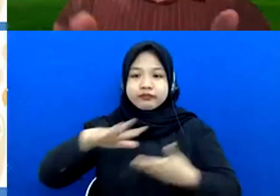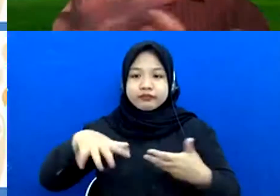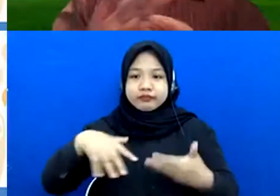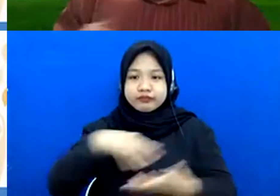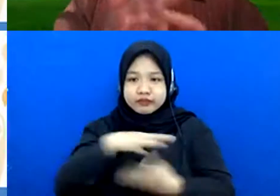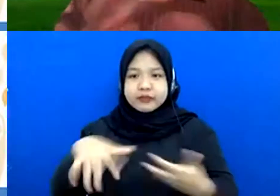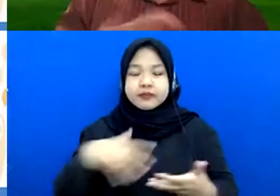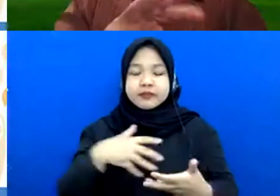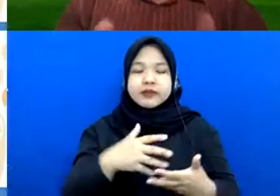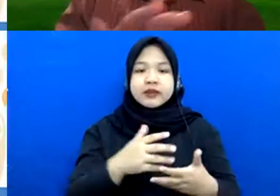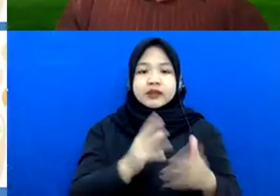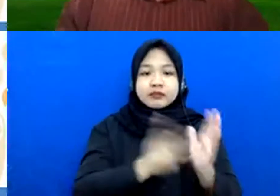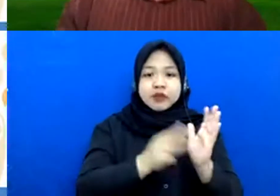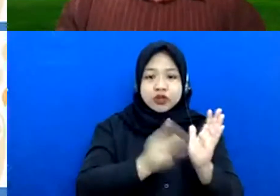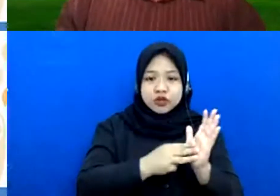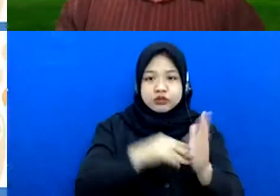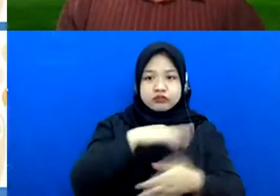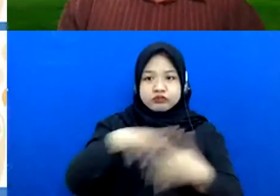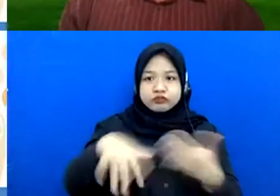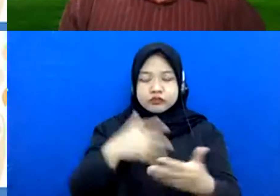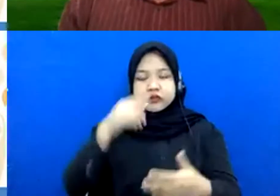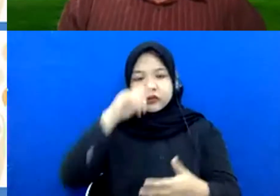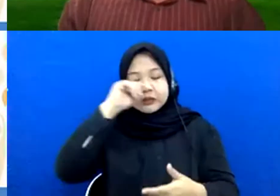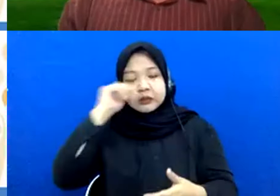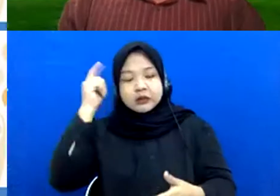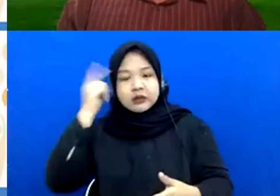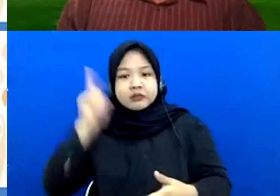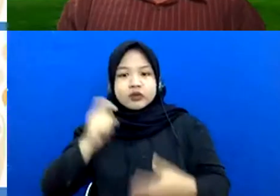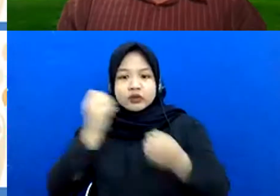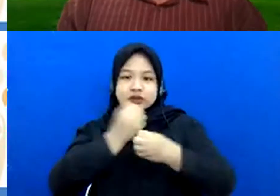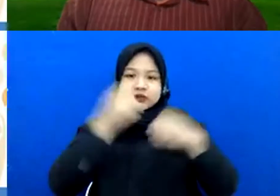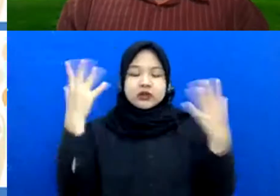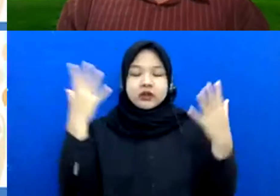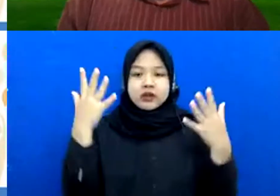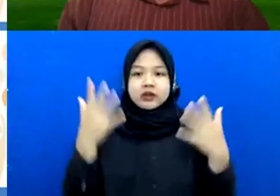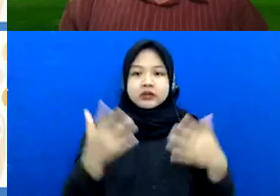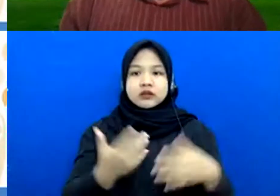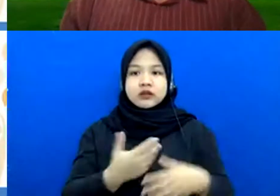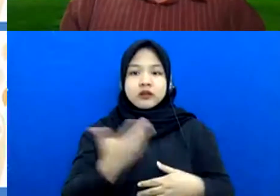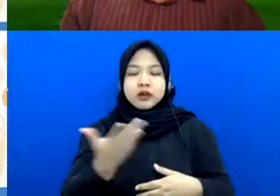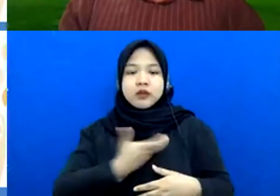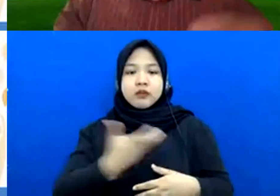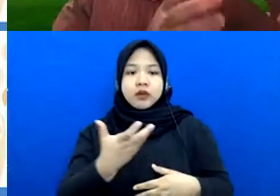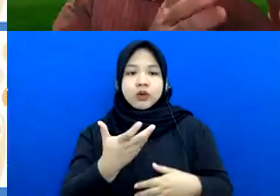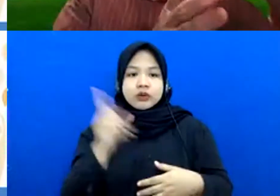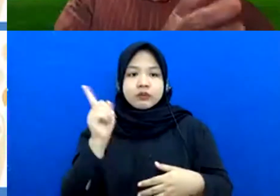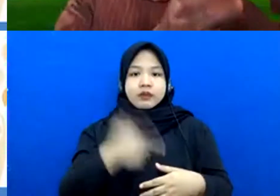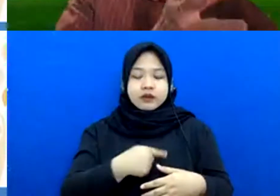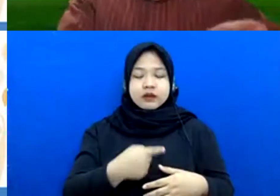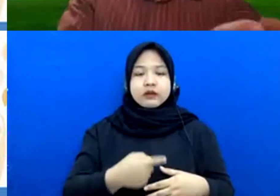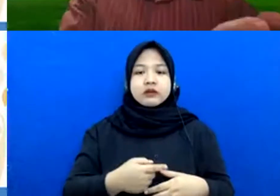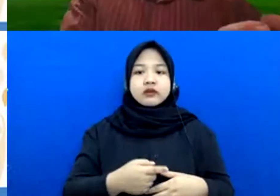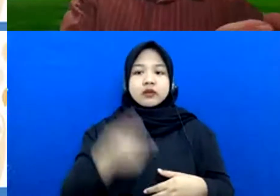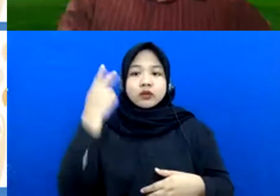use the mixed methods component, and I think you need to be clear on what that's going to mean, because it's one thing to